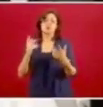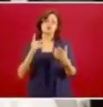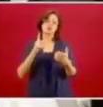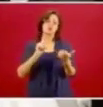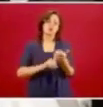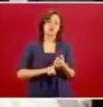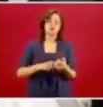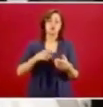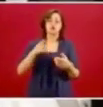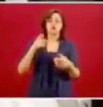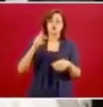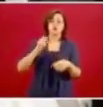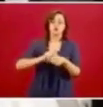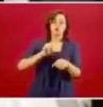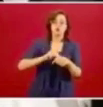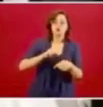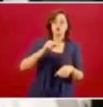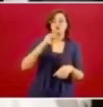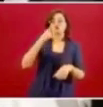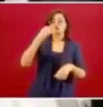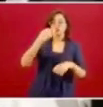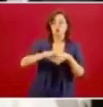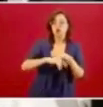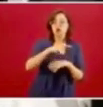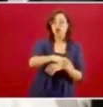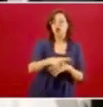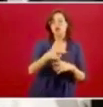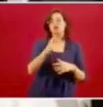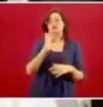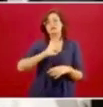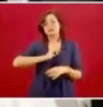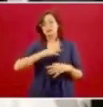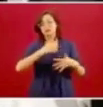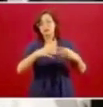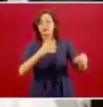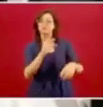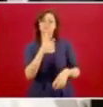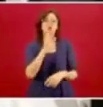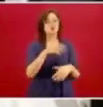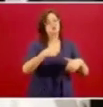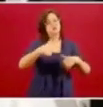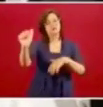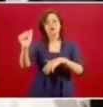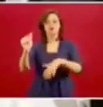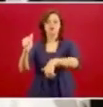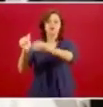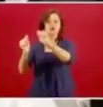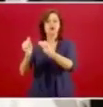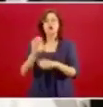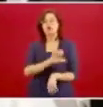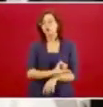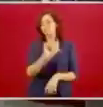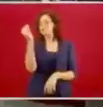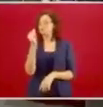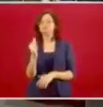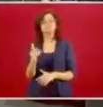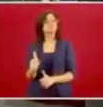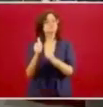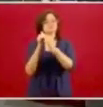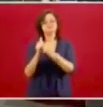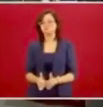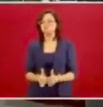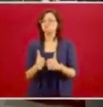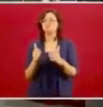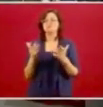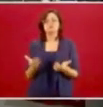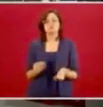medical authorities have expressed their own views or dealt with the situation in